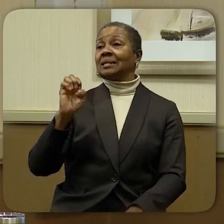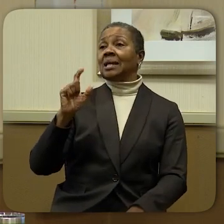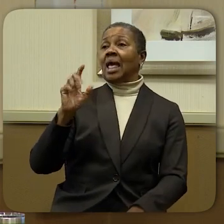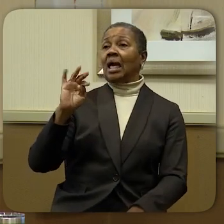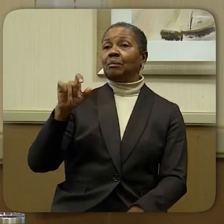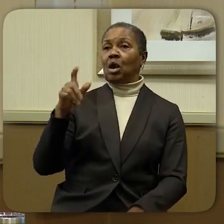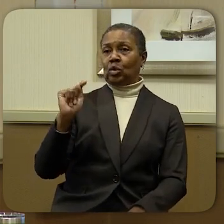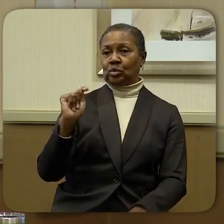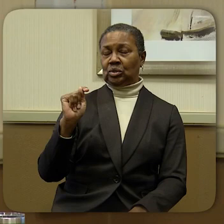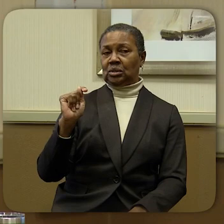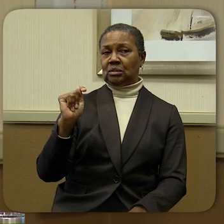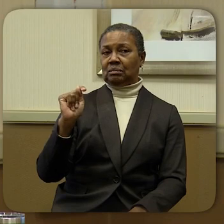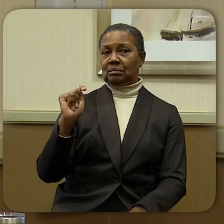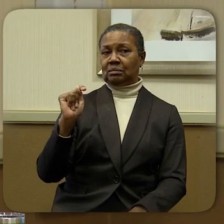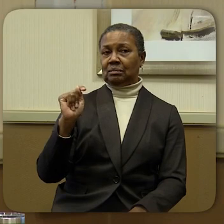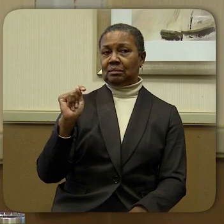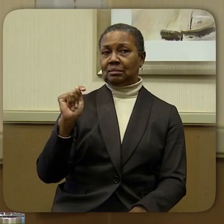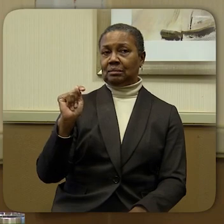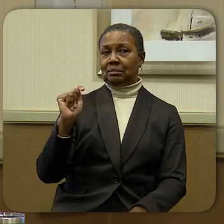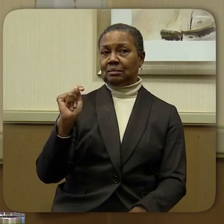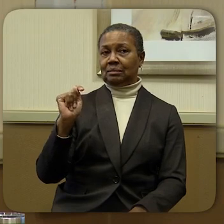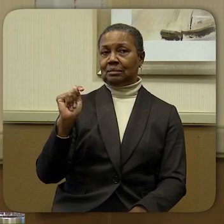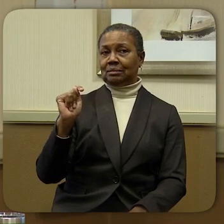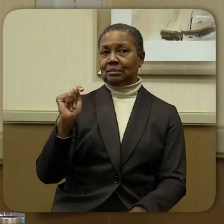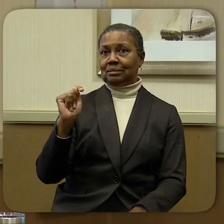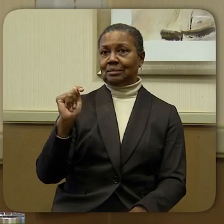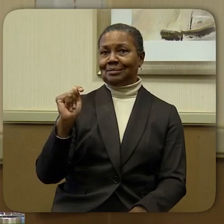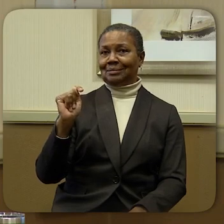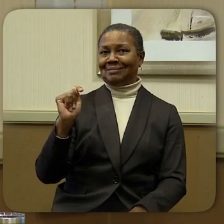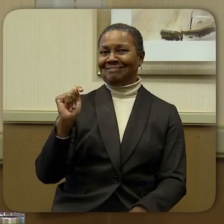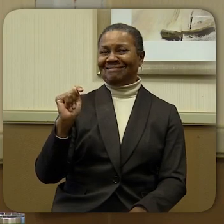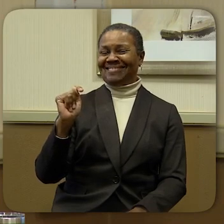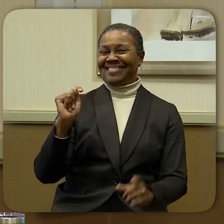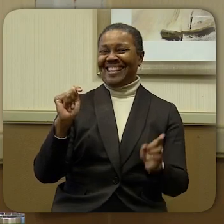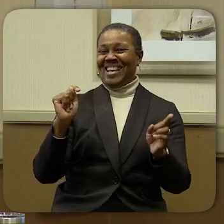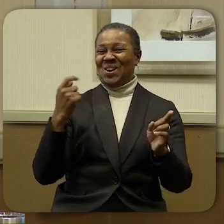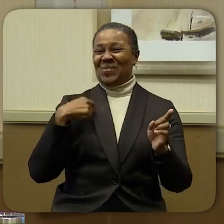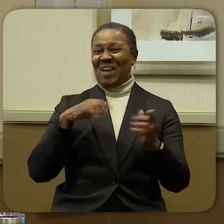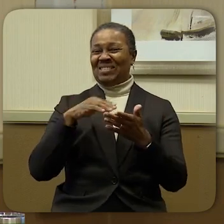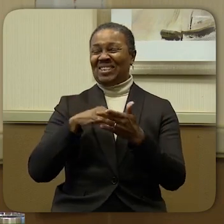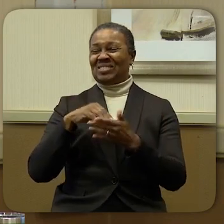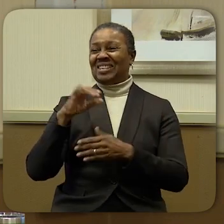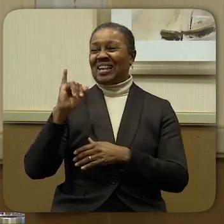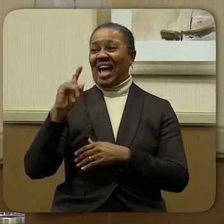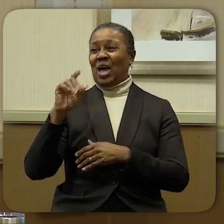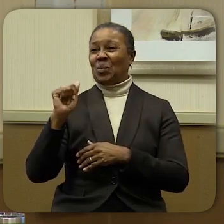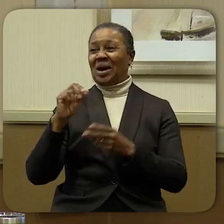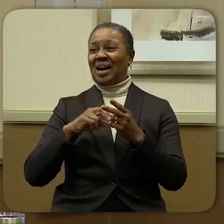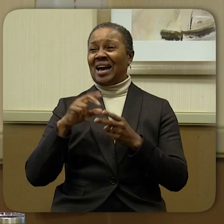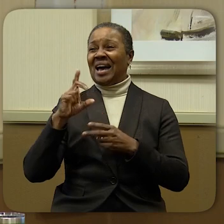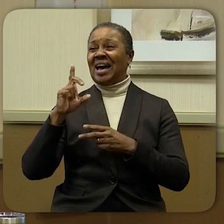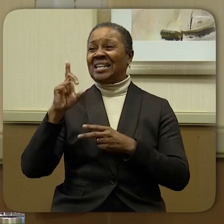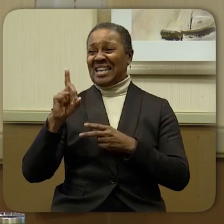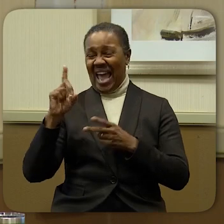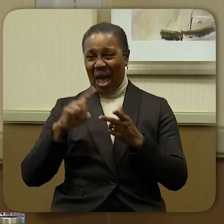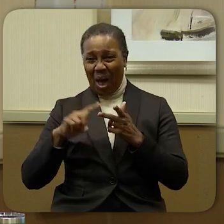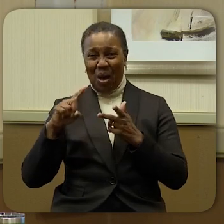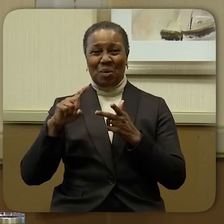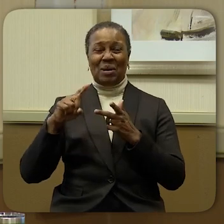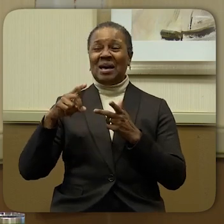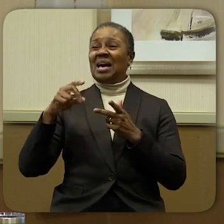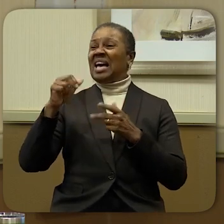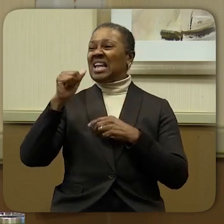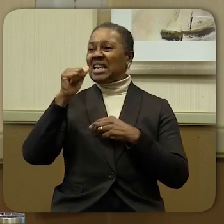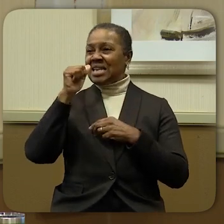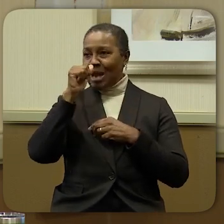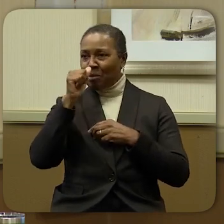way out to Sterling, so almost to Iowa. We have centers in Ottawa, DeKalb, Naperville,